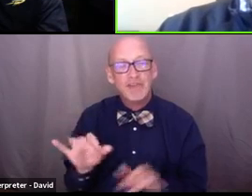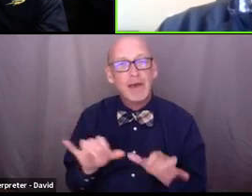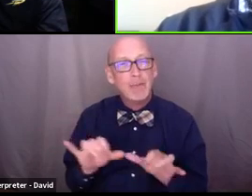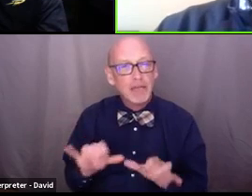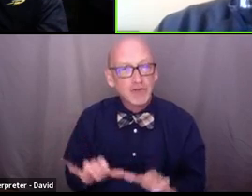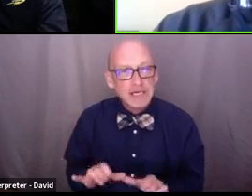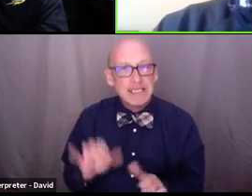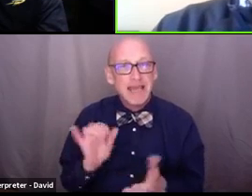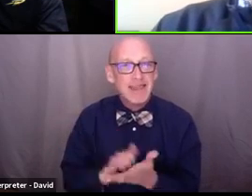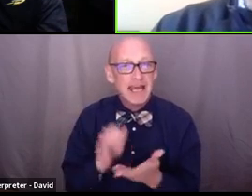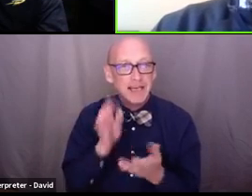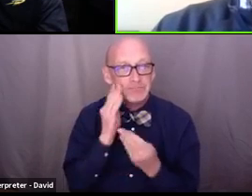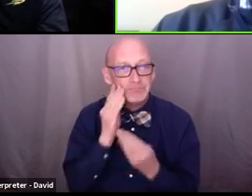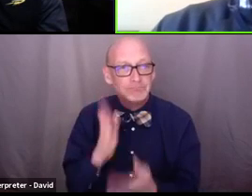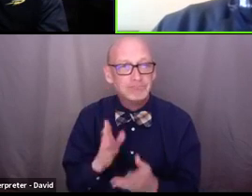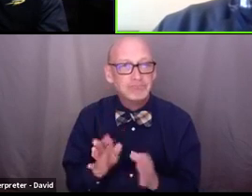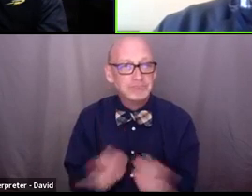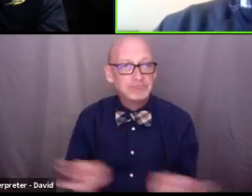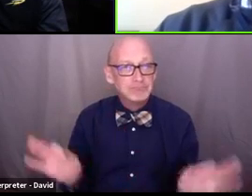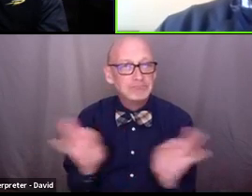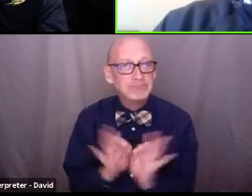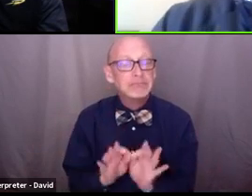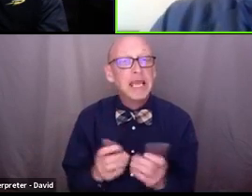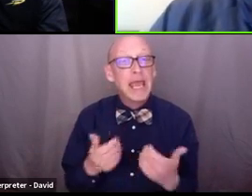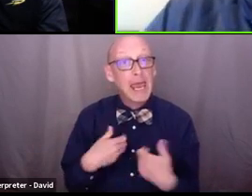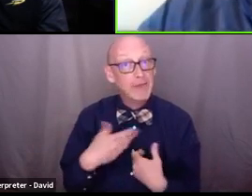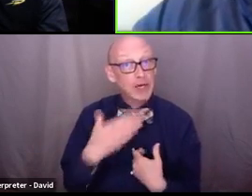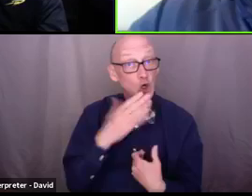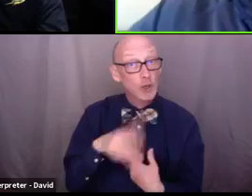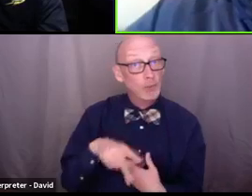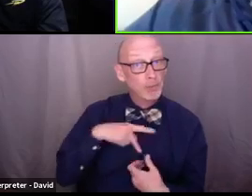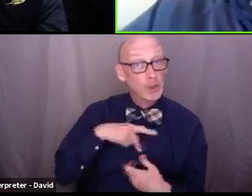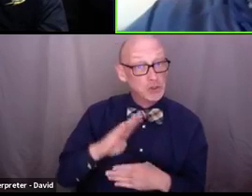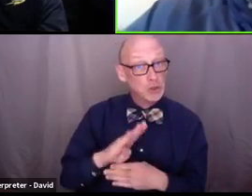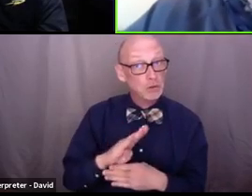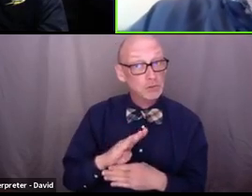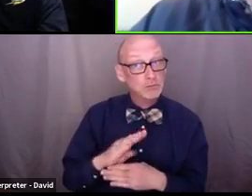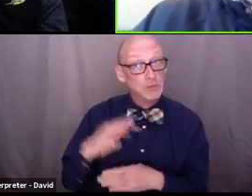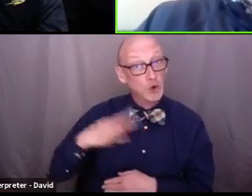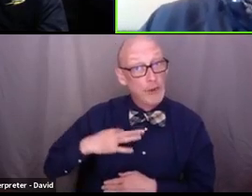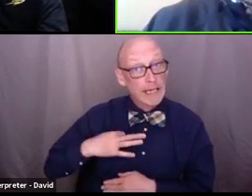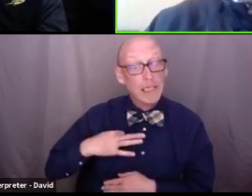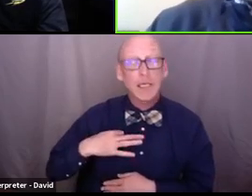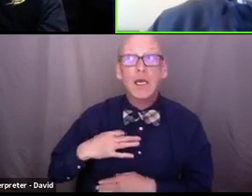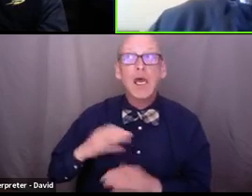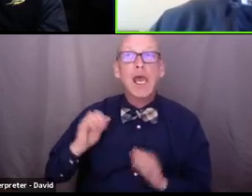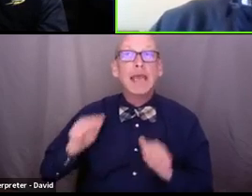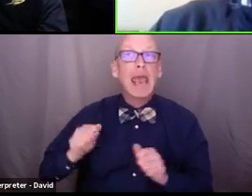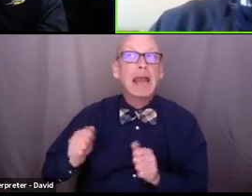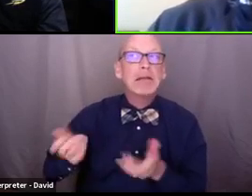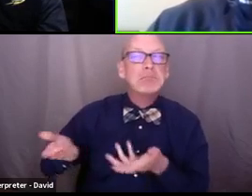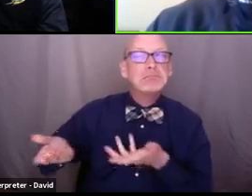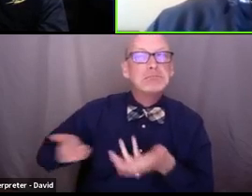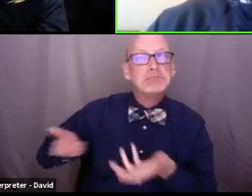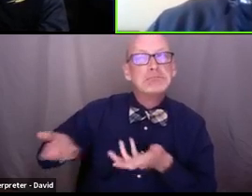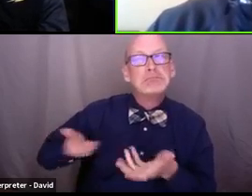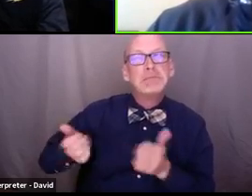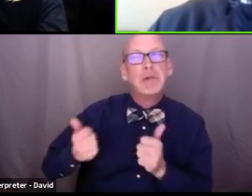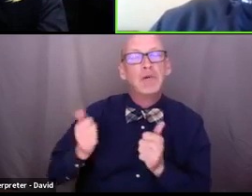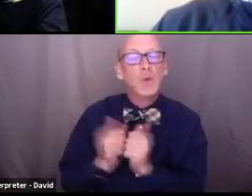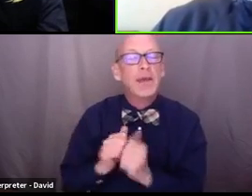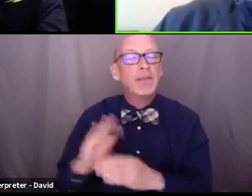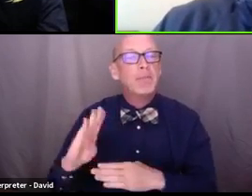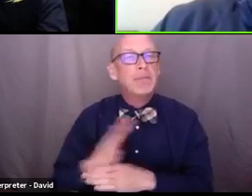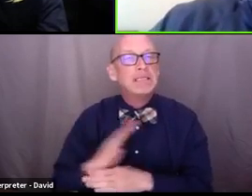is very key. A lot of times having good personal credit allows you to leverage to get good business credit, right? So that's the importance of making